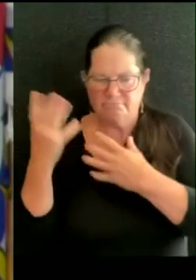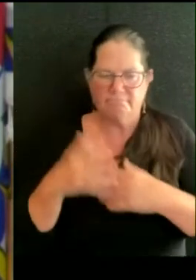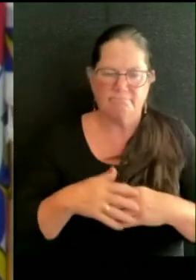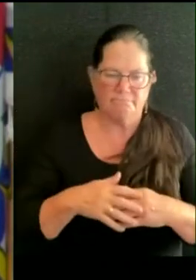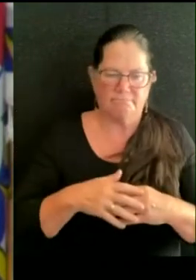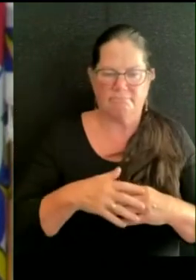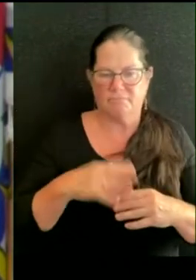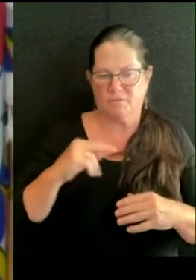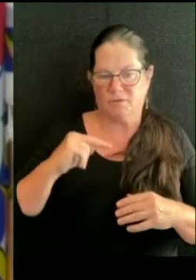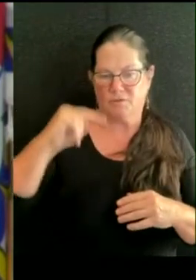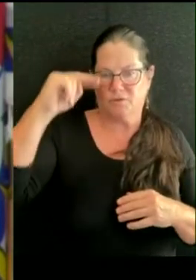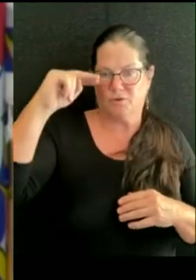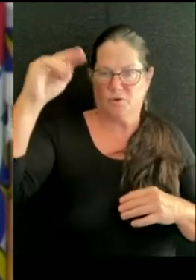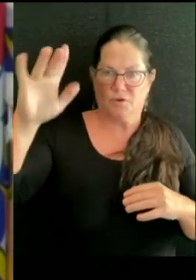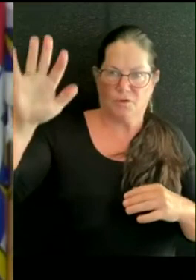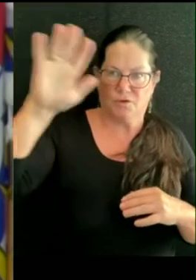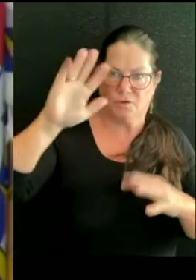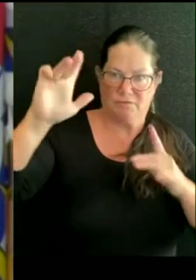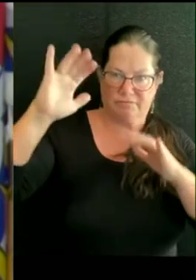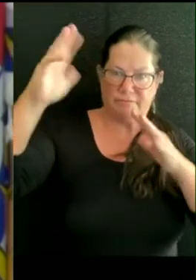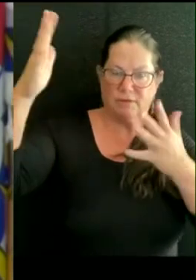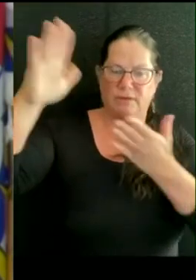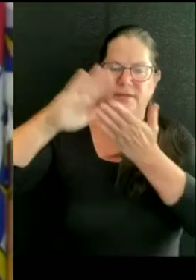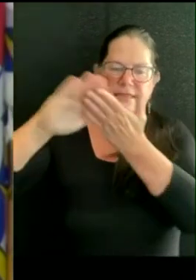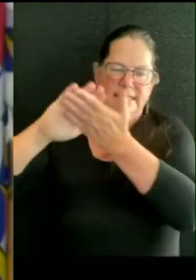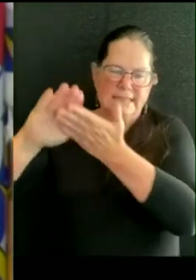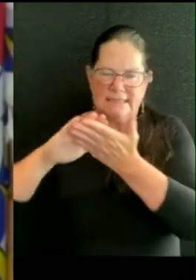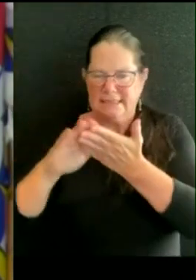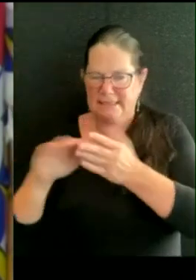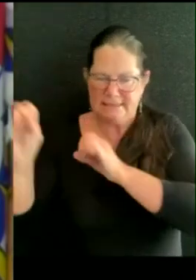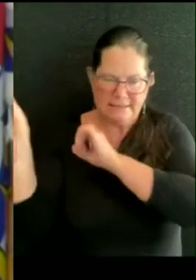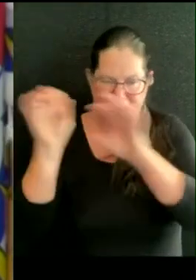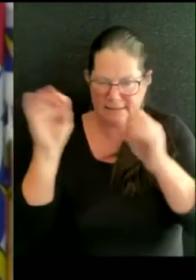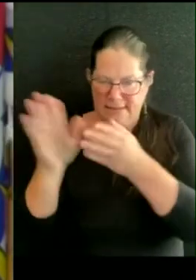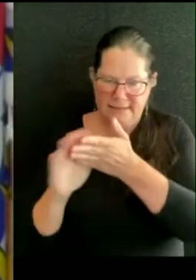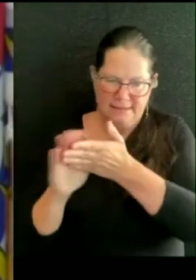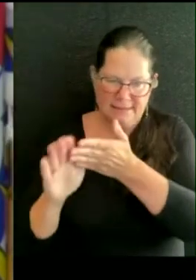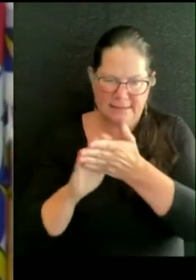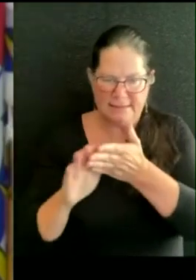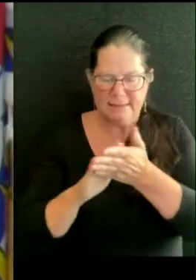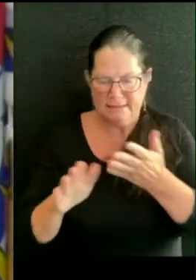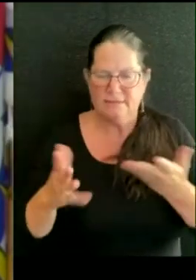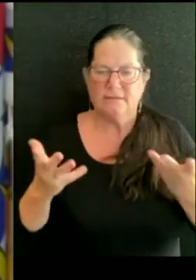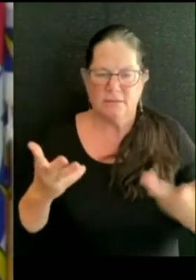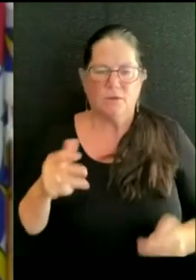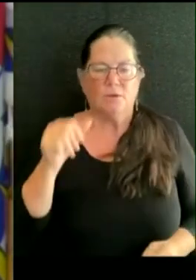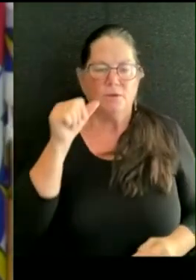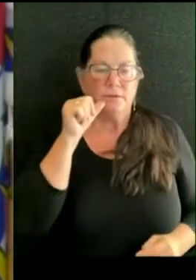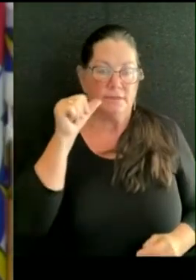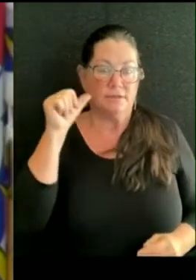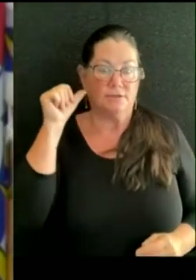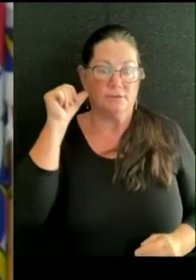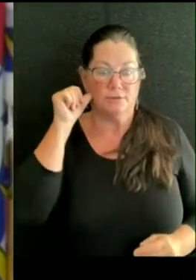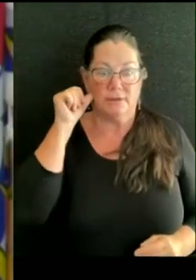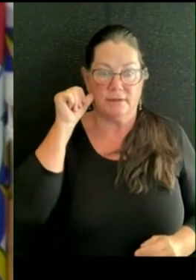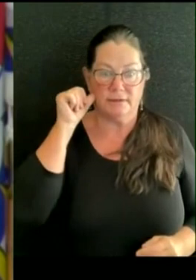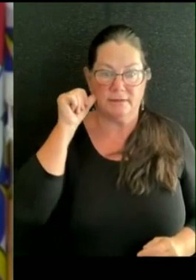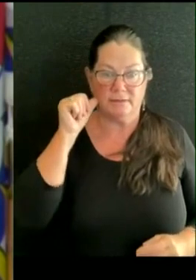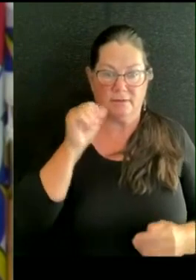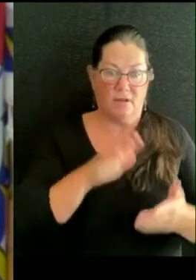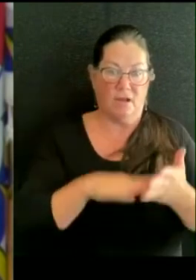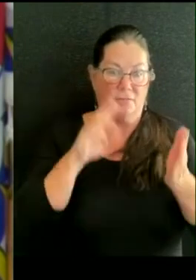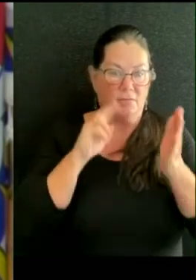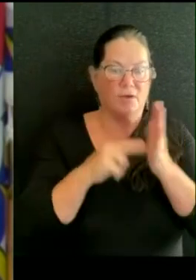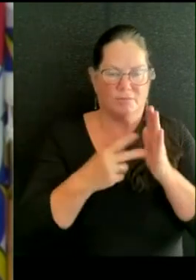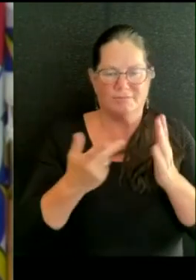perimeter in the bald range area where they used hand ignitions yesterday to tie the fire perimeter to a rock face, which is a natural